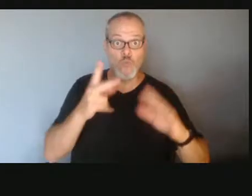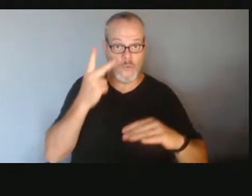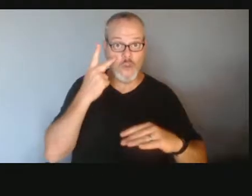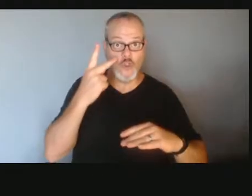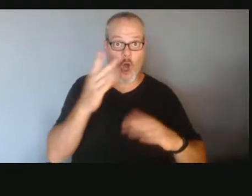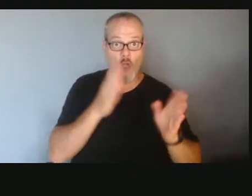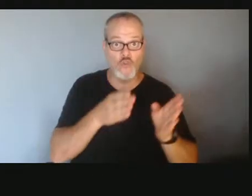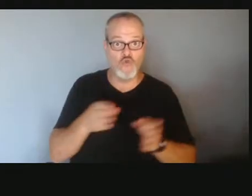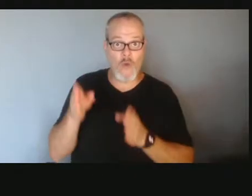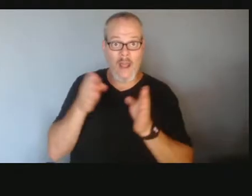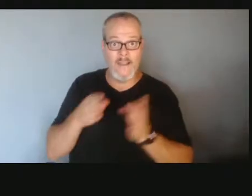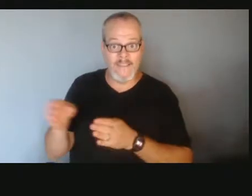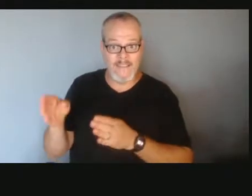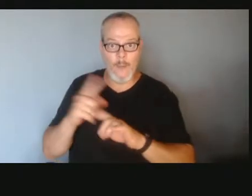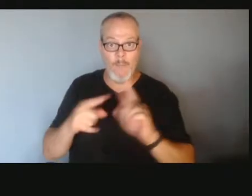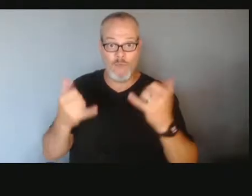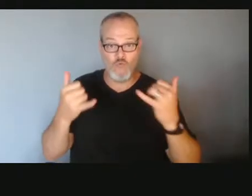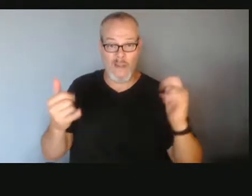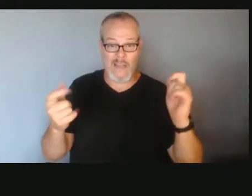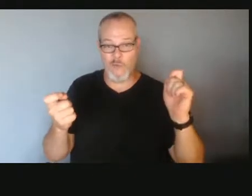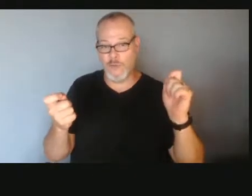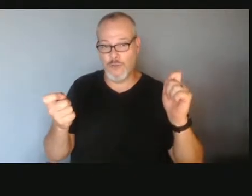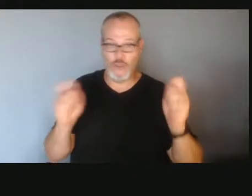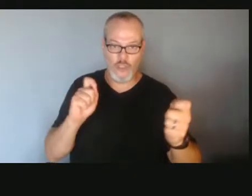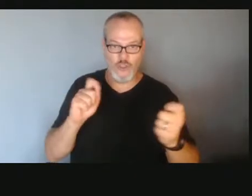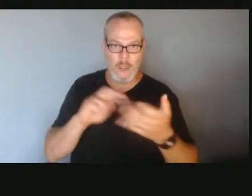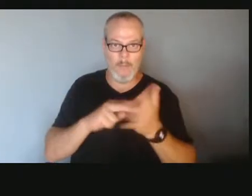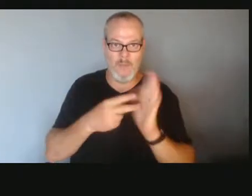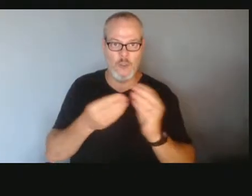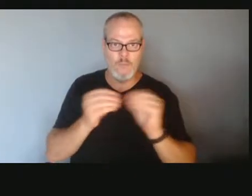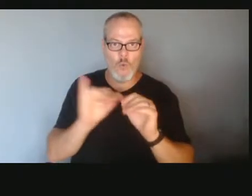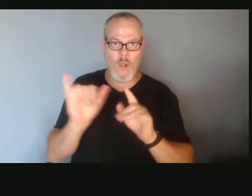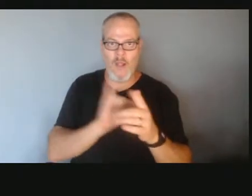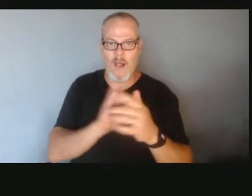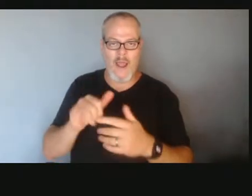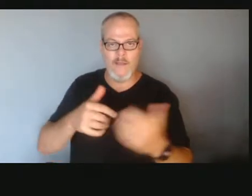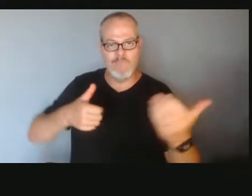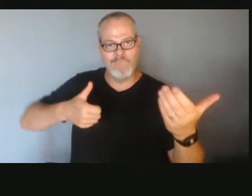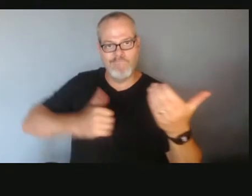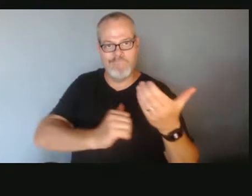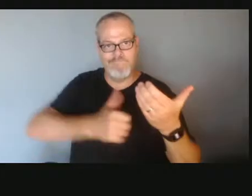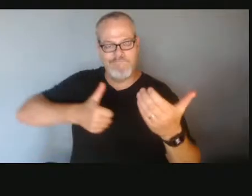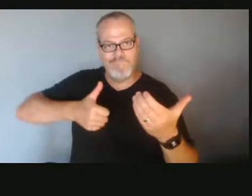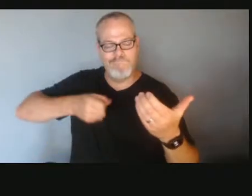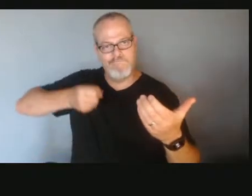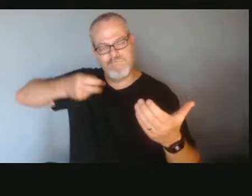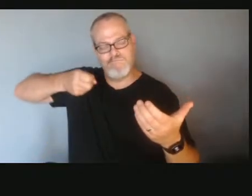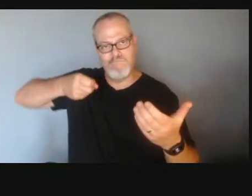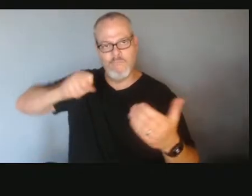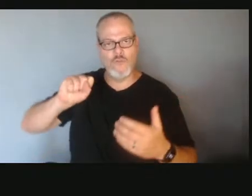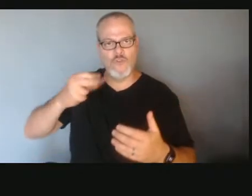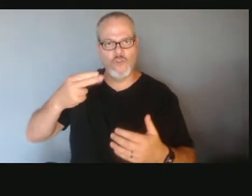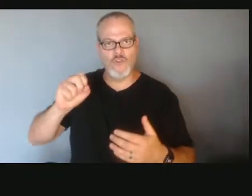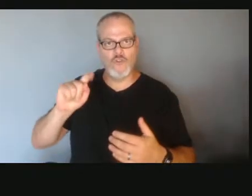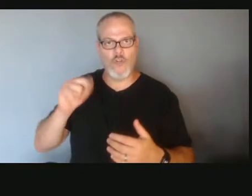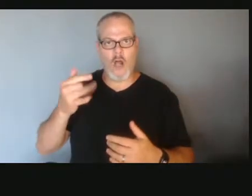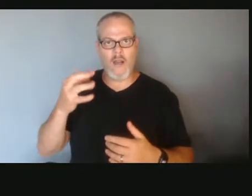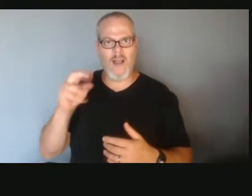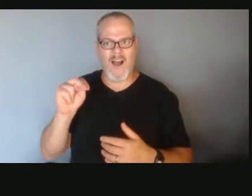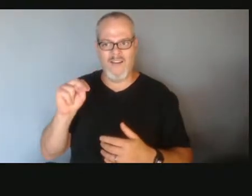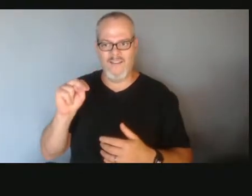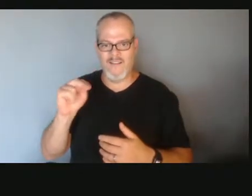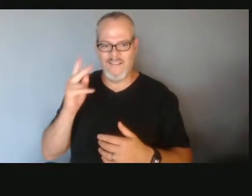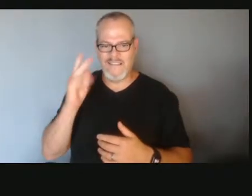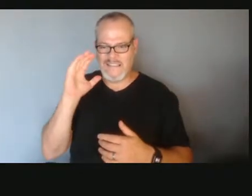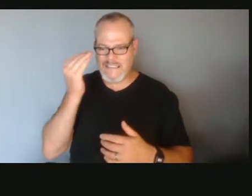overall, but we are breaking that trend, right? We're getting more to the shotgun appearance by adding these low